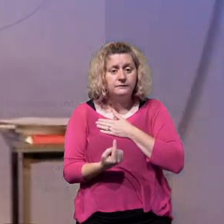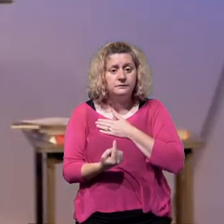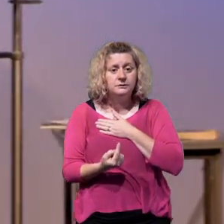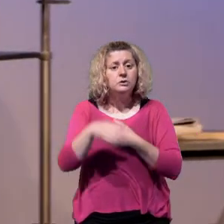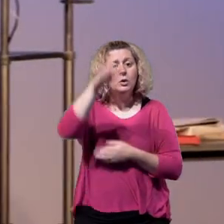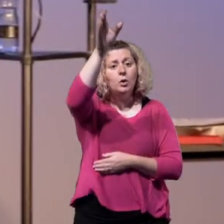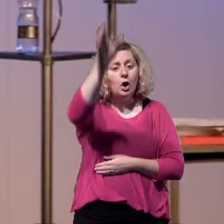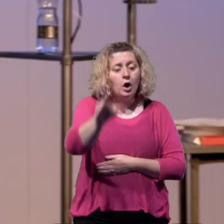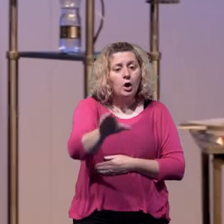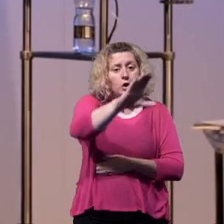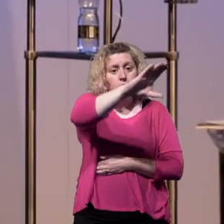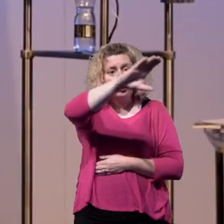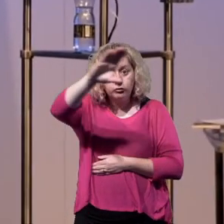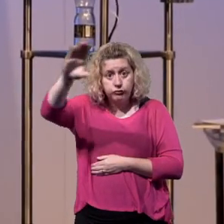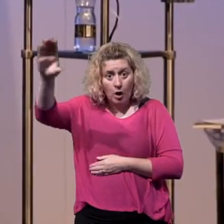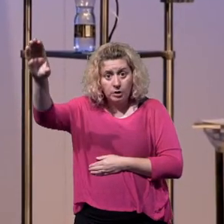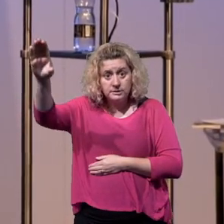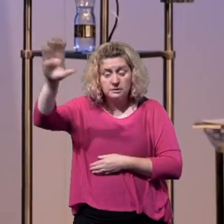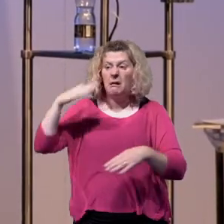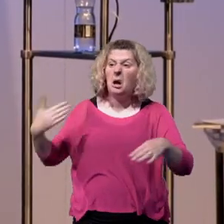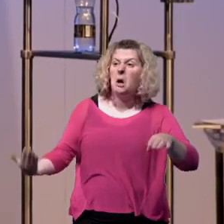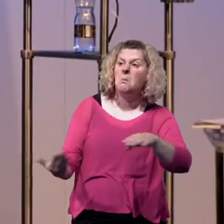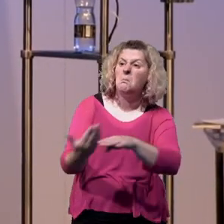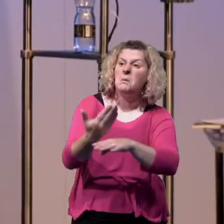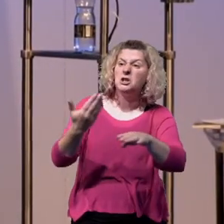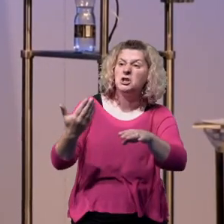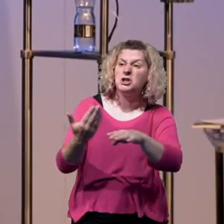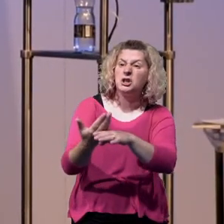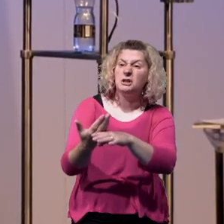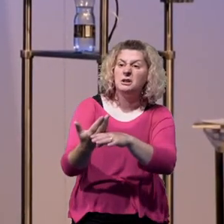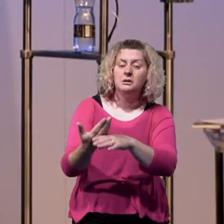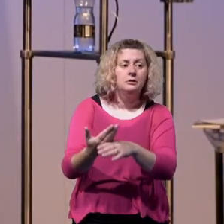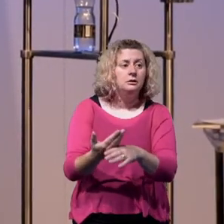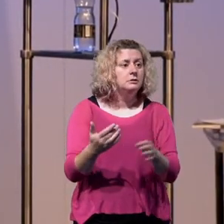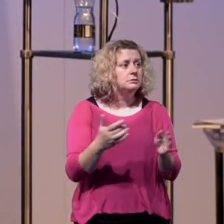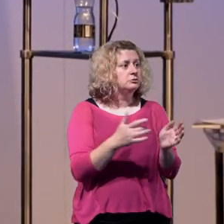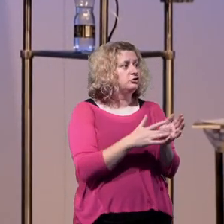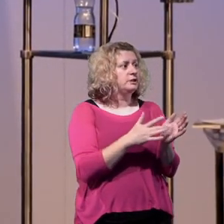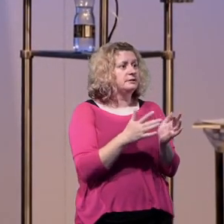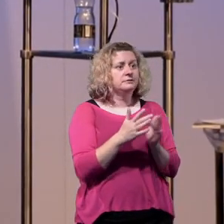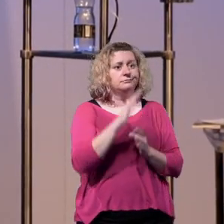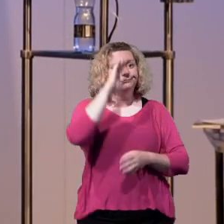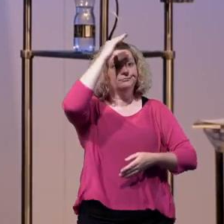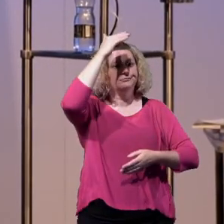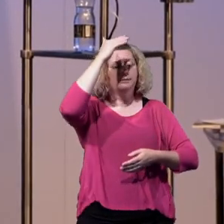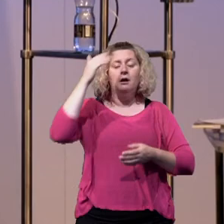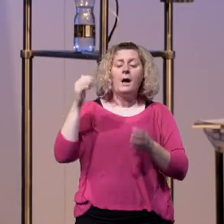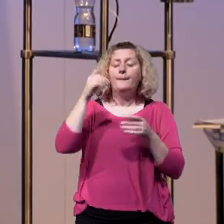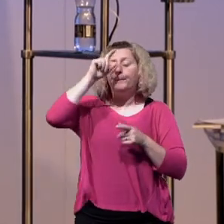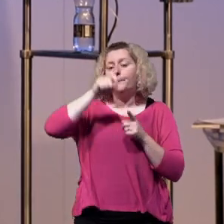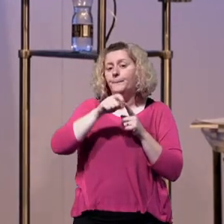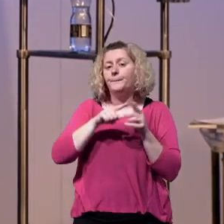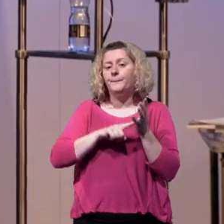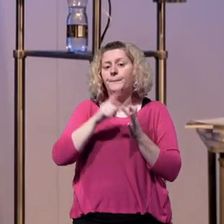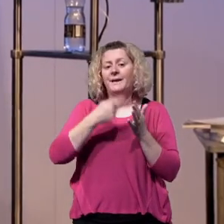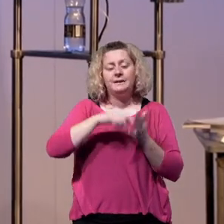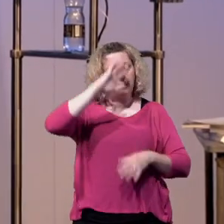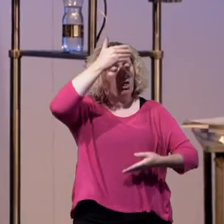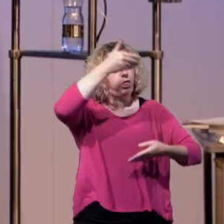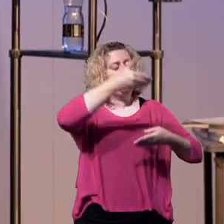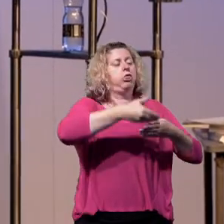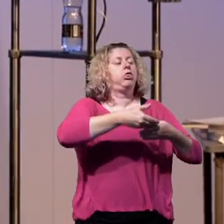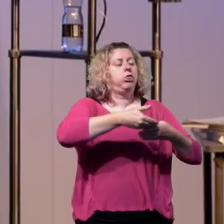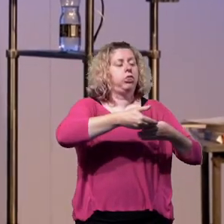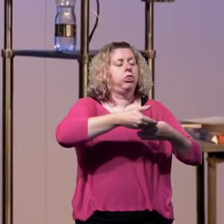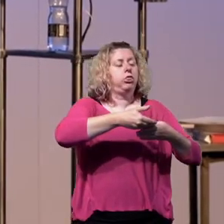see? Peter, he just sees a waste. Do you see what he says? It's just remarkable, the way